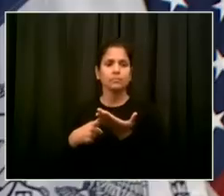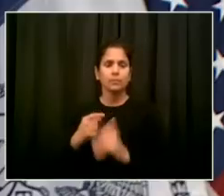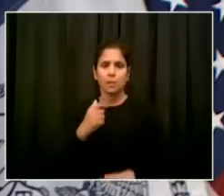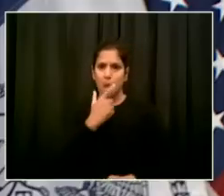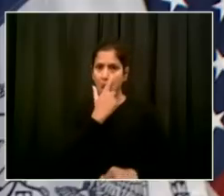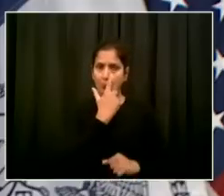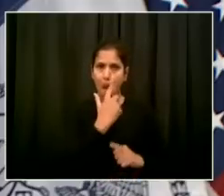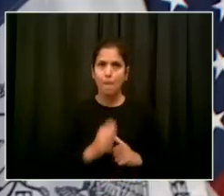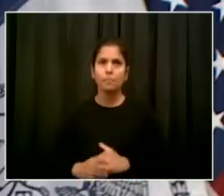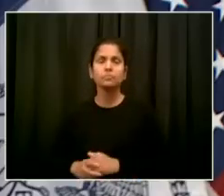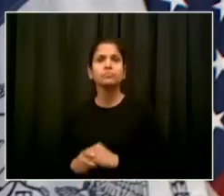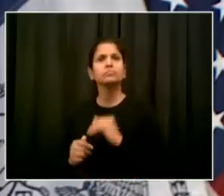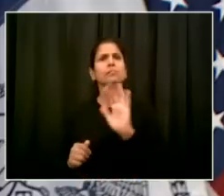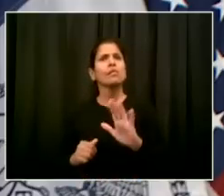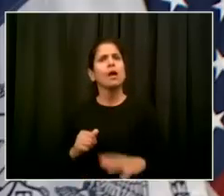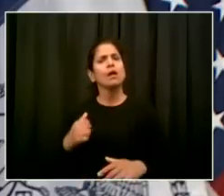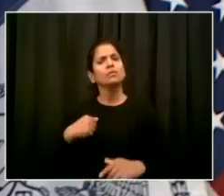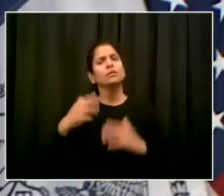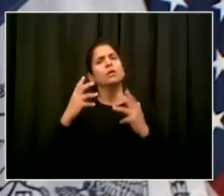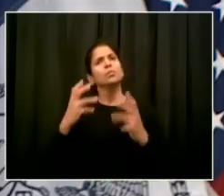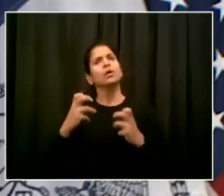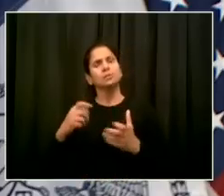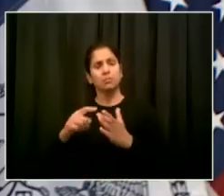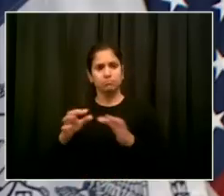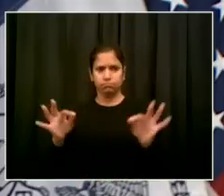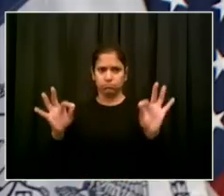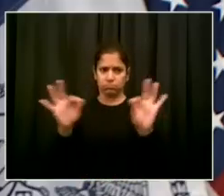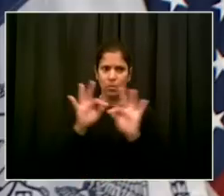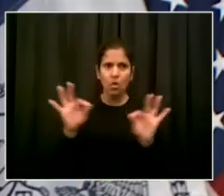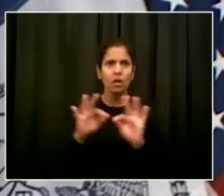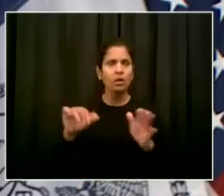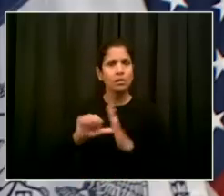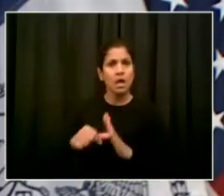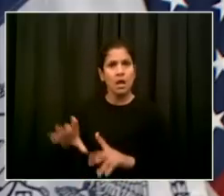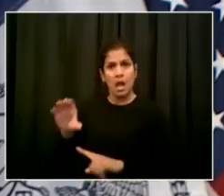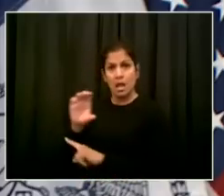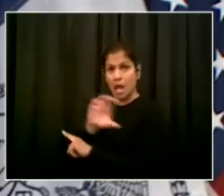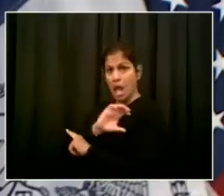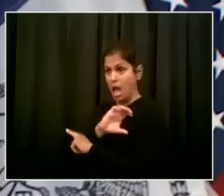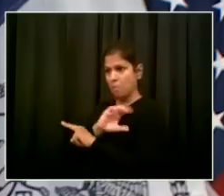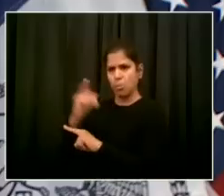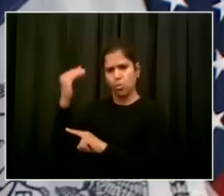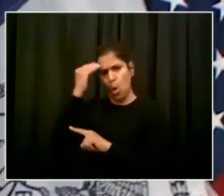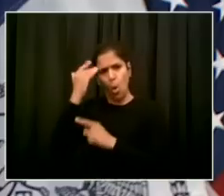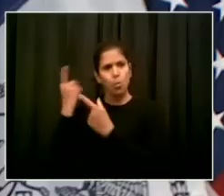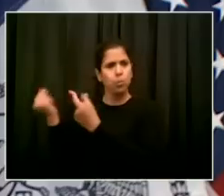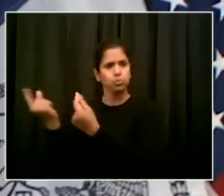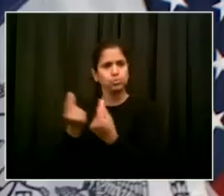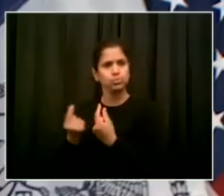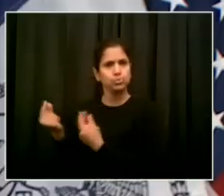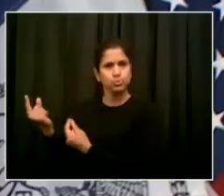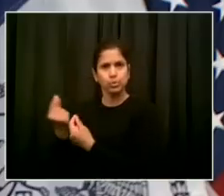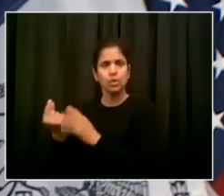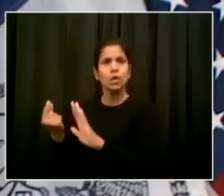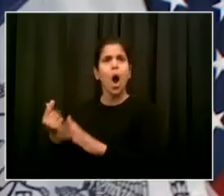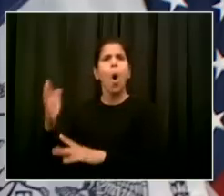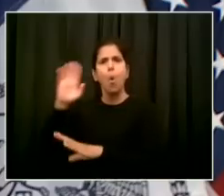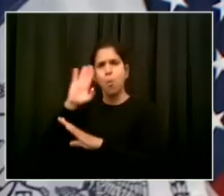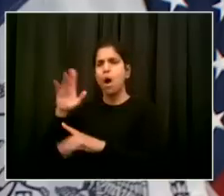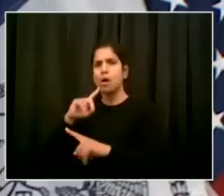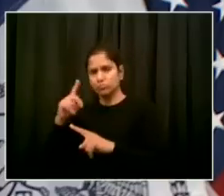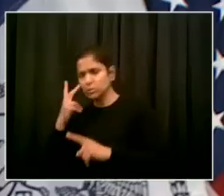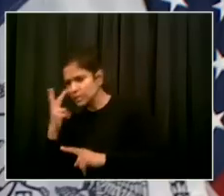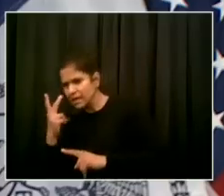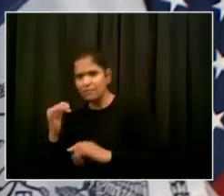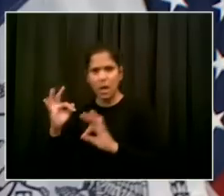problem. Go ahead. But Mr. Mayor, people are saying that there hasn't been an even-handed approach, that there